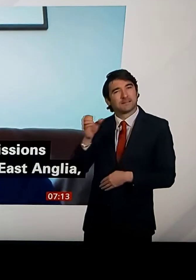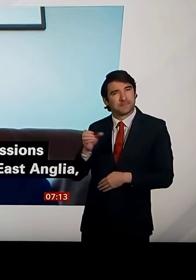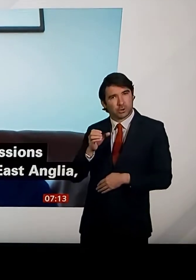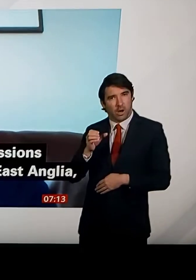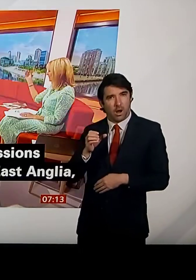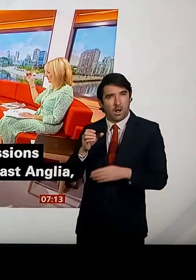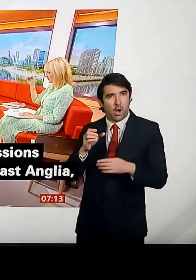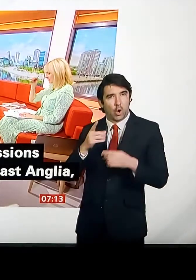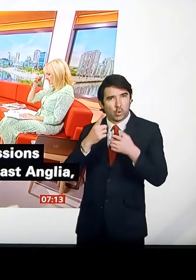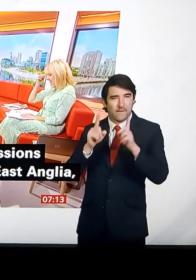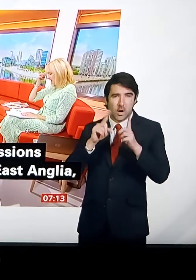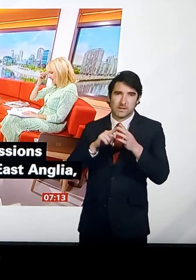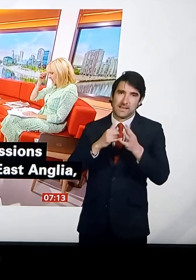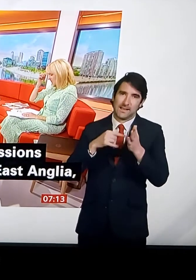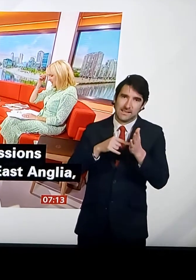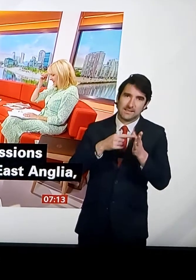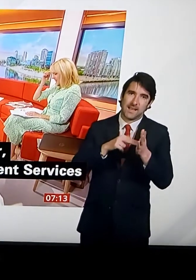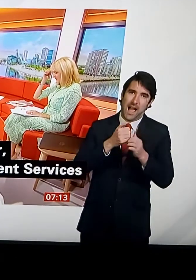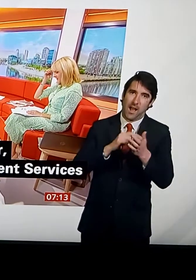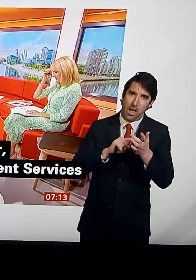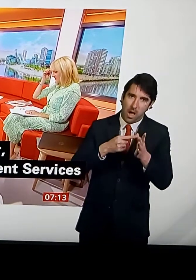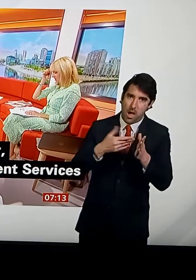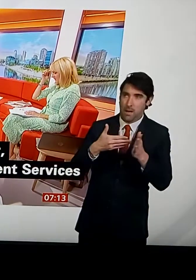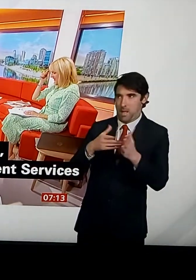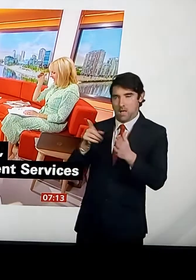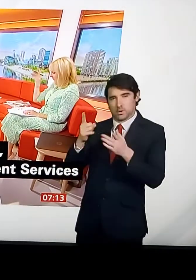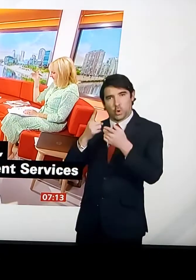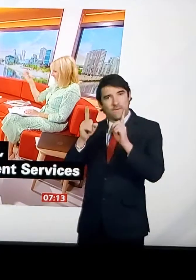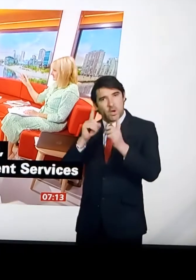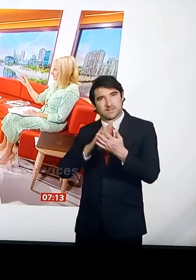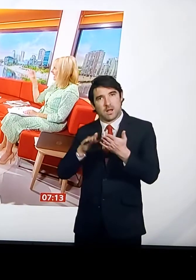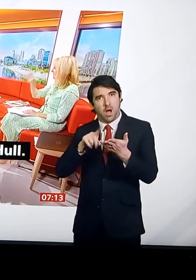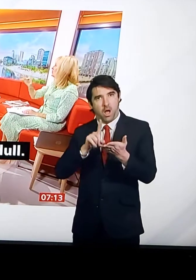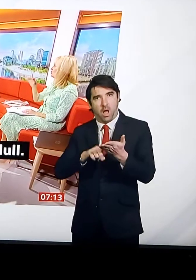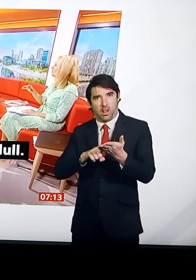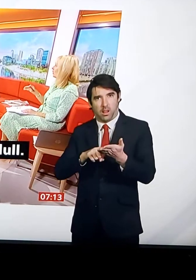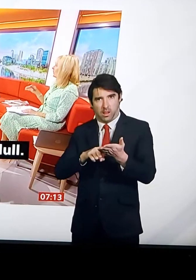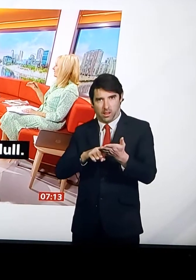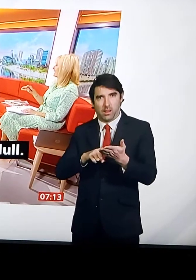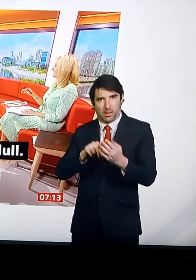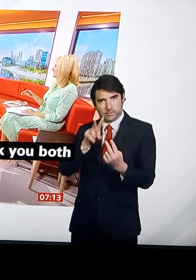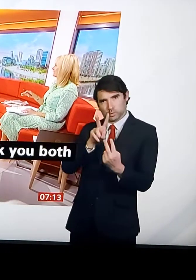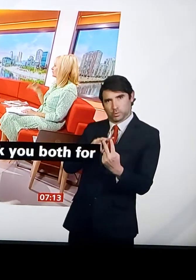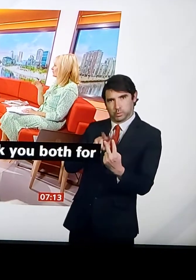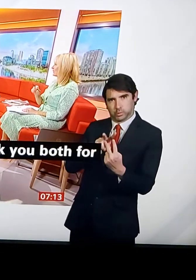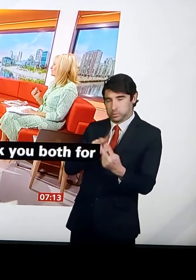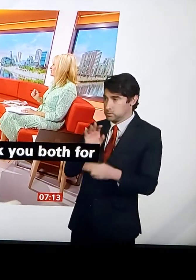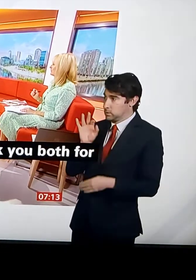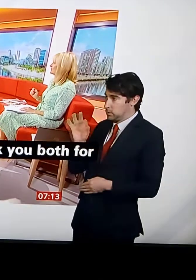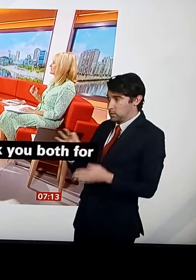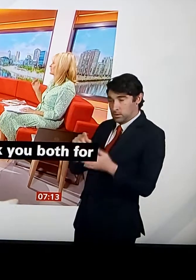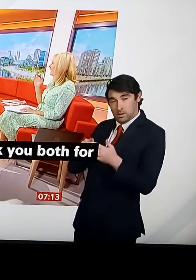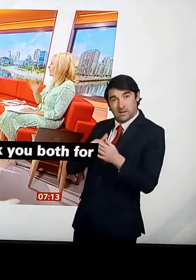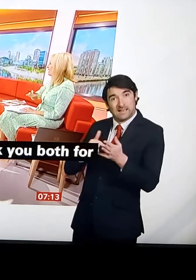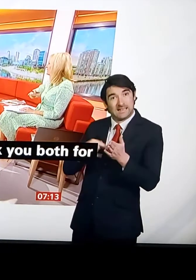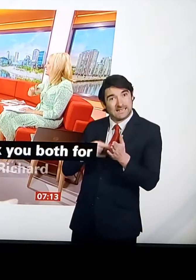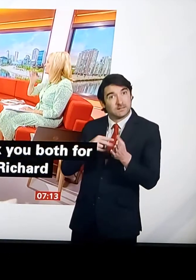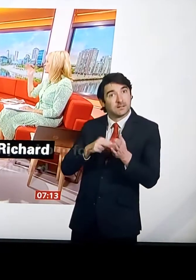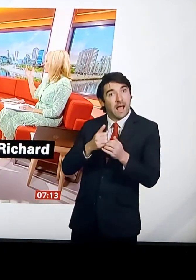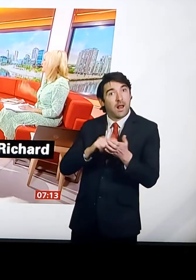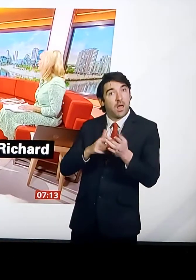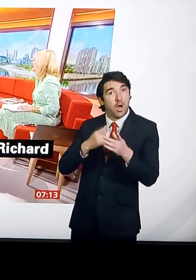Morning both. Thank you both very much indeed for joining us. Professor Richard Harvey, first of all, have you got places for those students who now